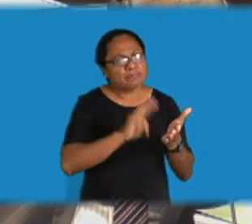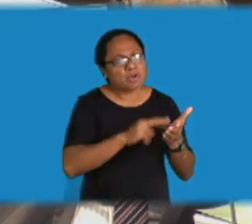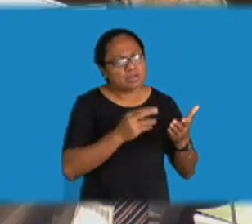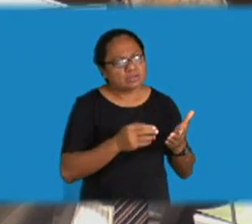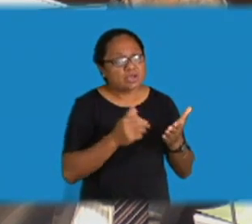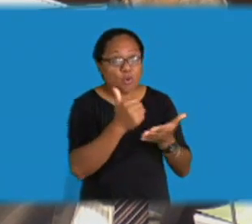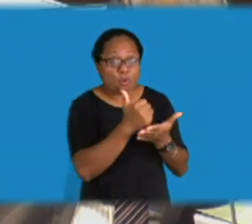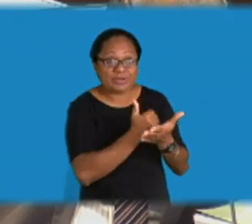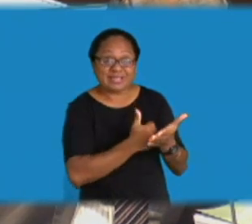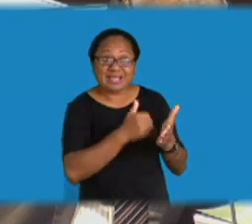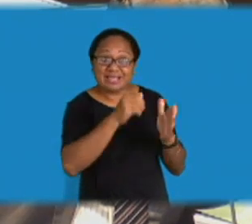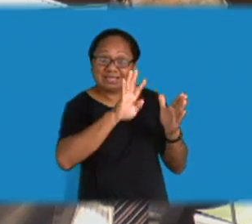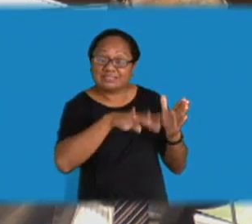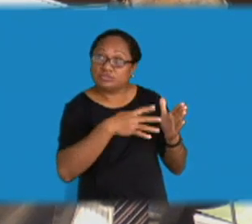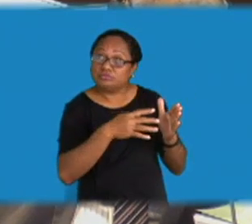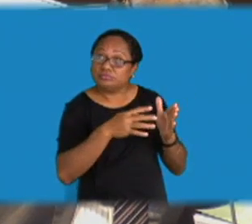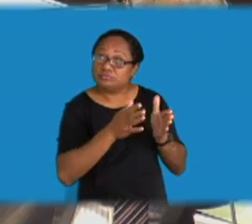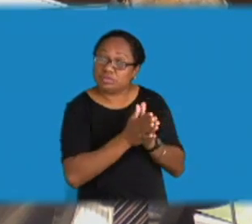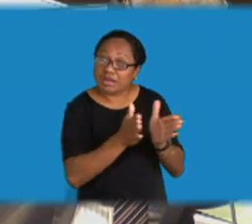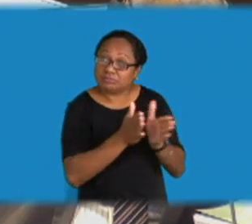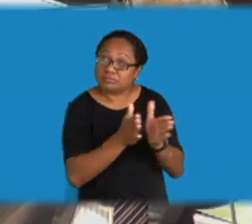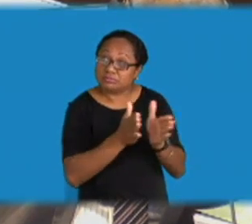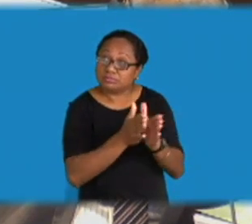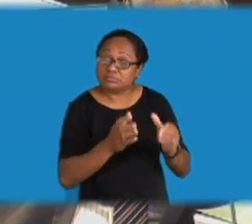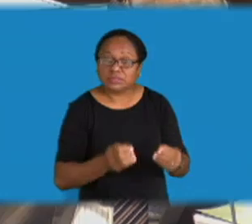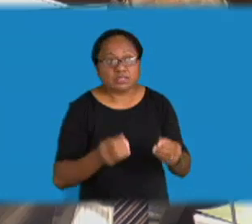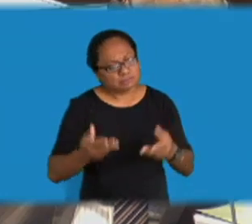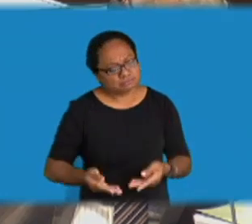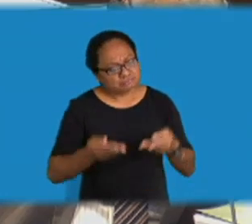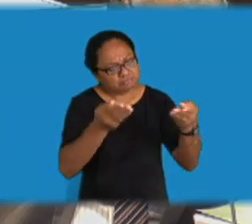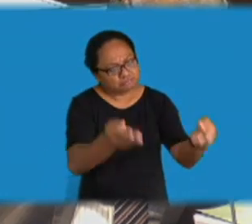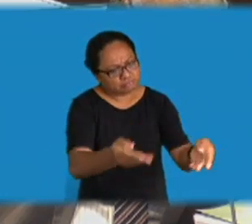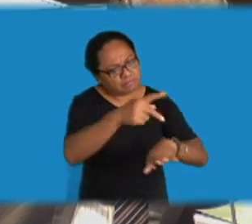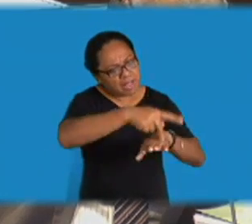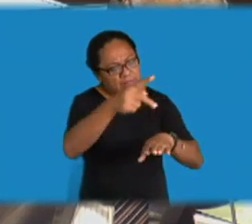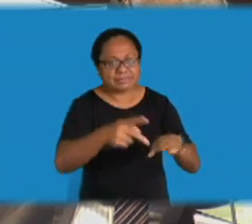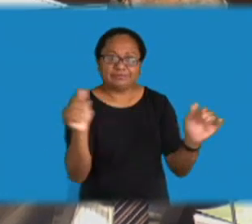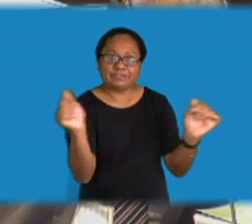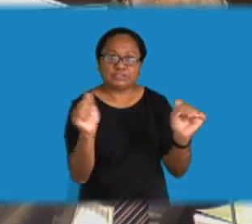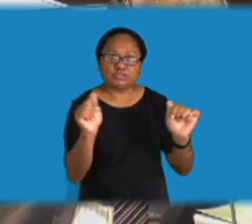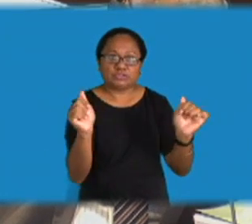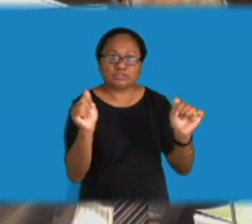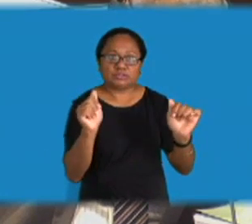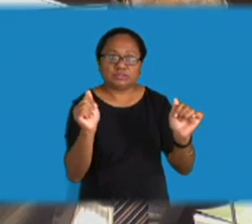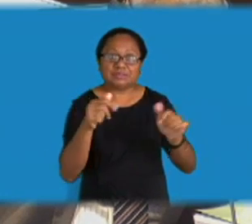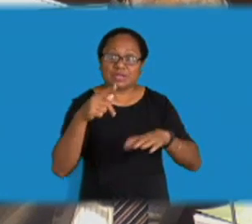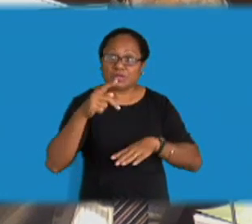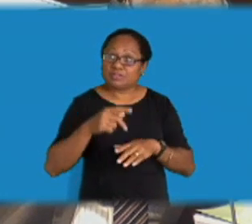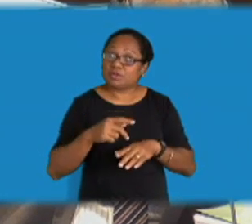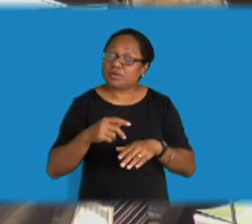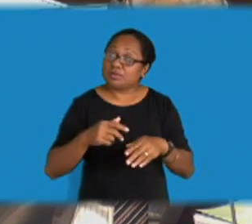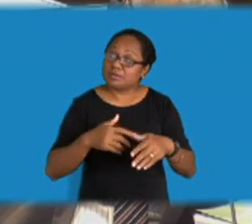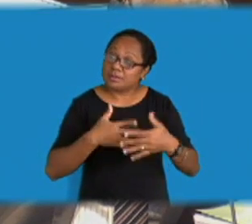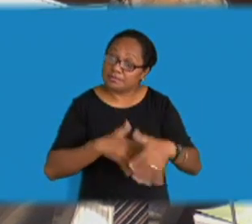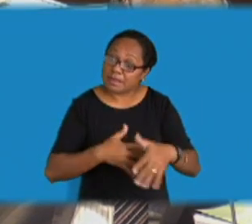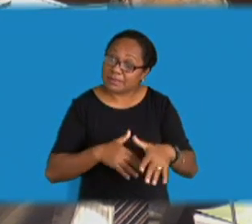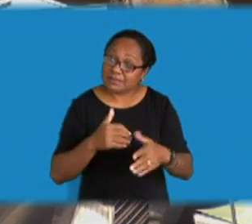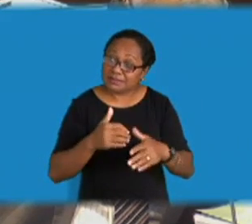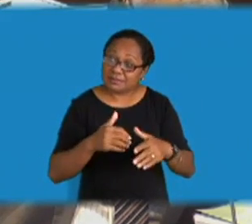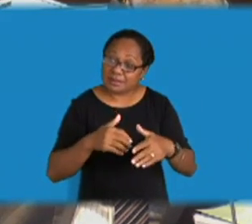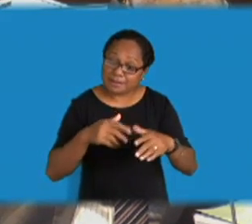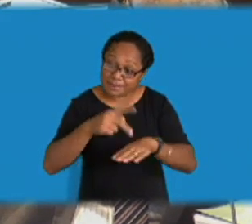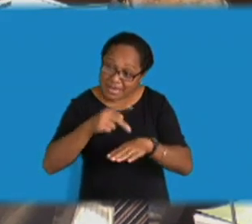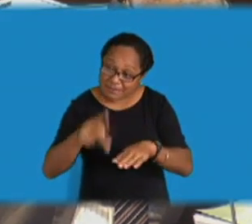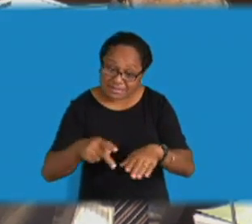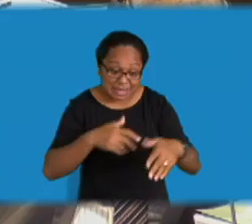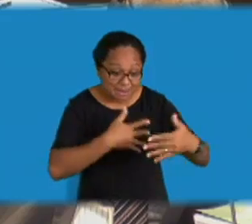from 2007-2013 have been subsequently tabled before Parliament. The Parliamentary Public Accounts Committee has looked